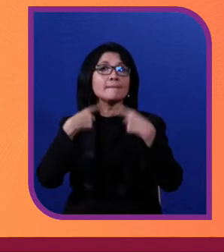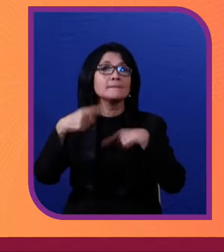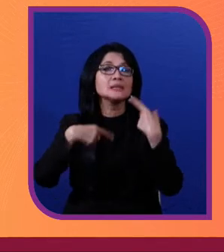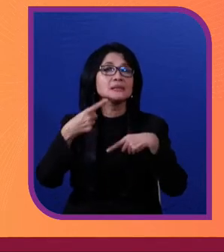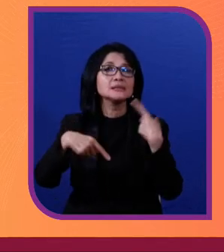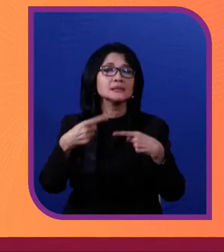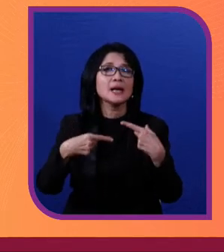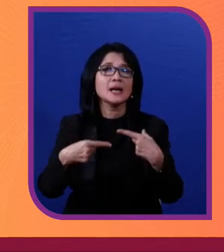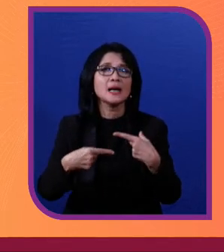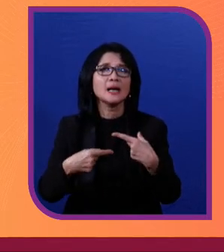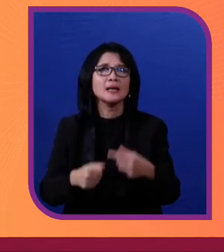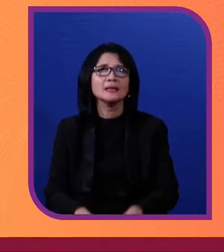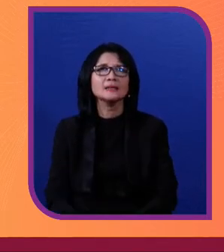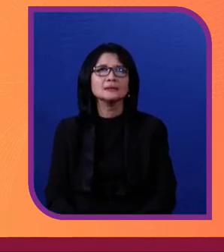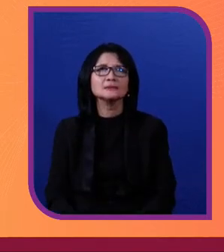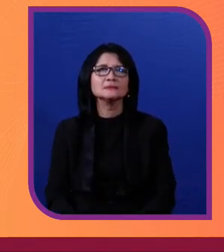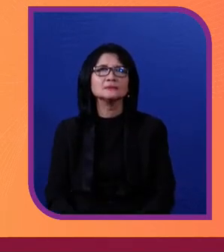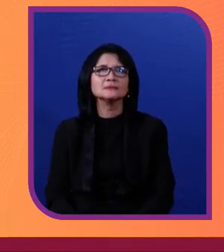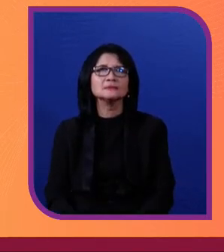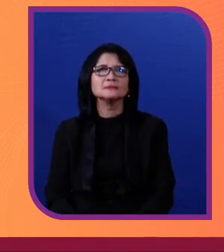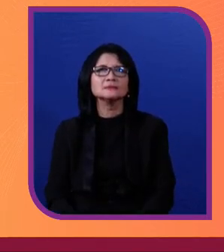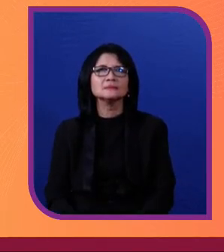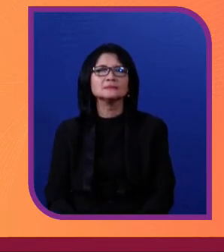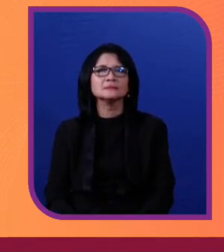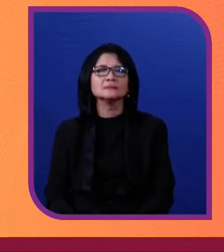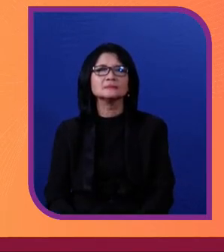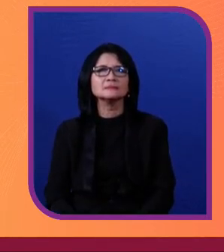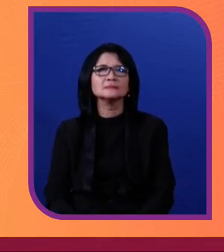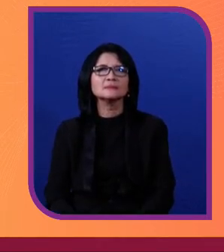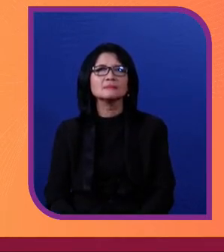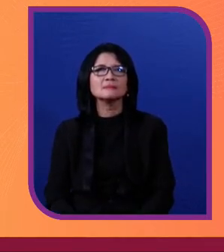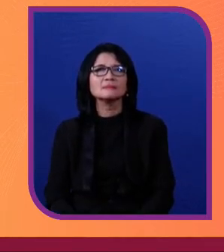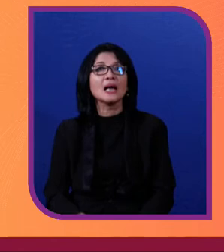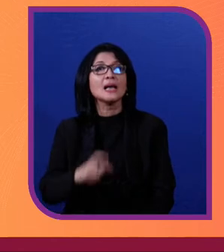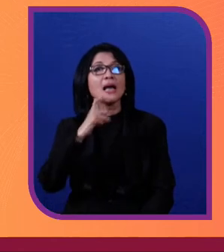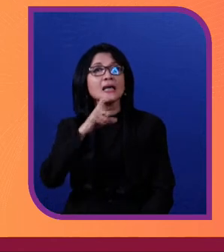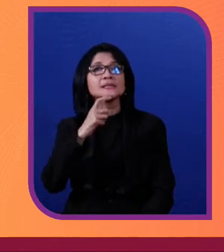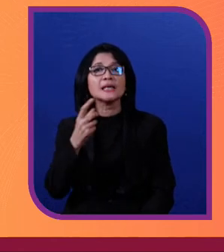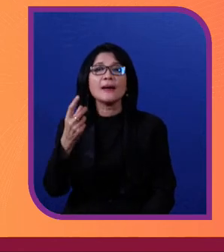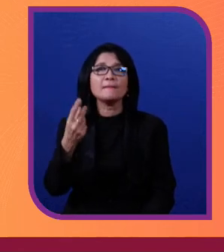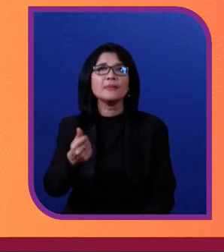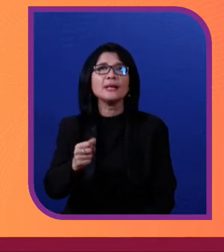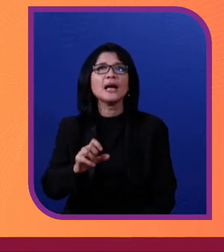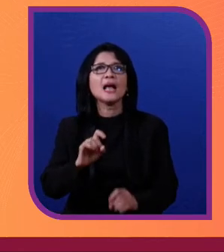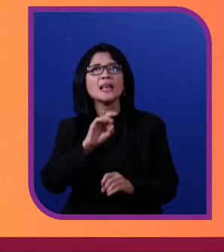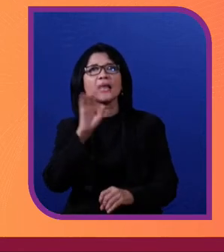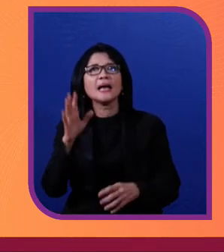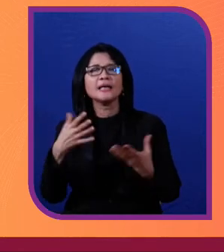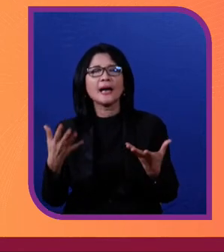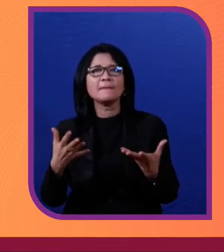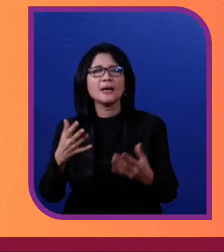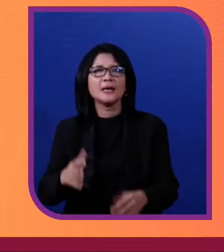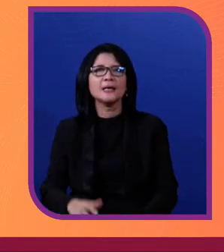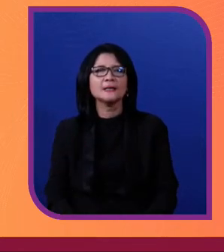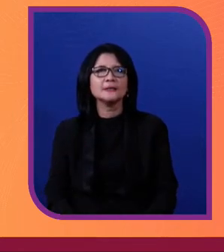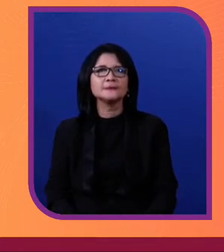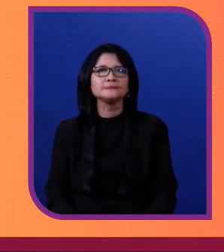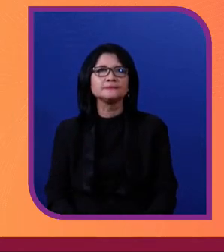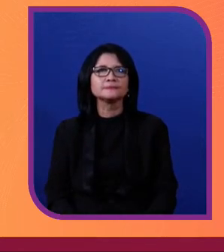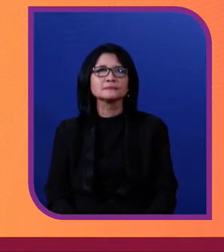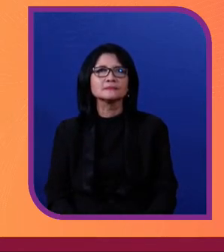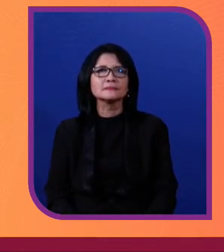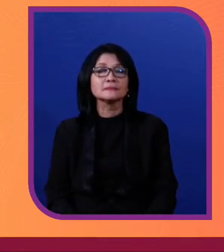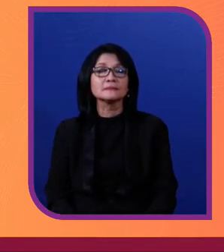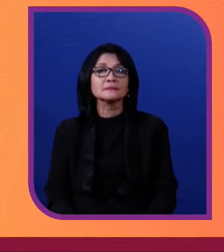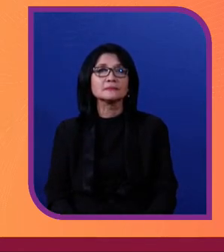Dwi MP3 Thank you Pak Bobi 9 warung Bismillahirohmanirohim Assalamualaikum warahmatullahi wabarakatuh